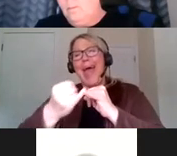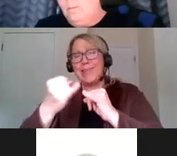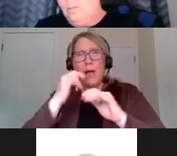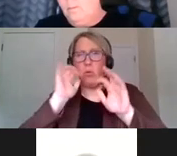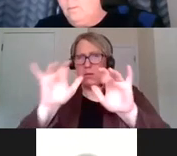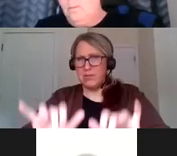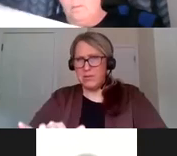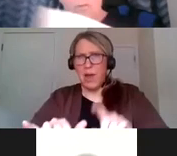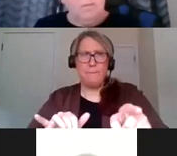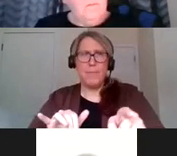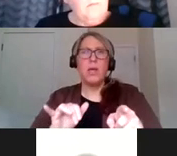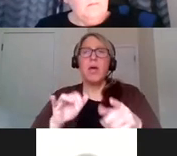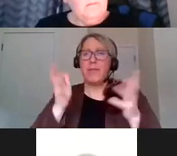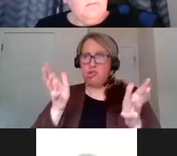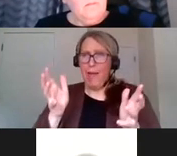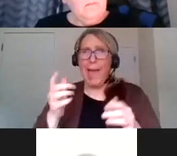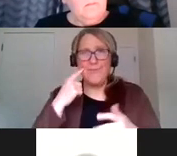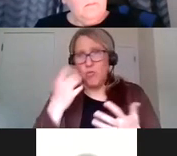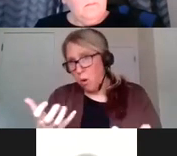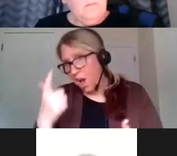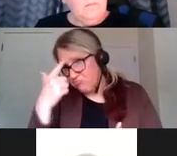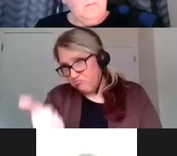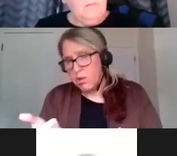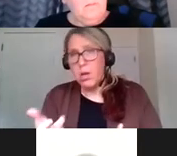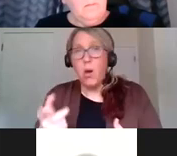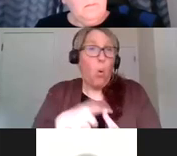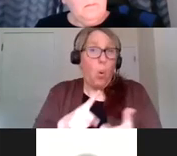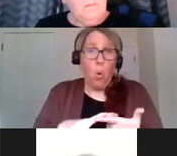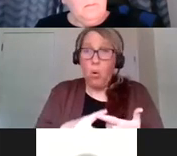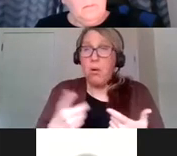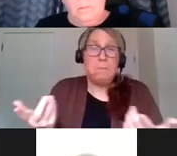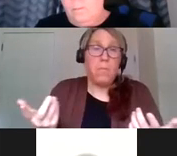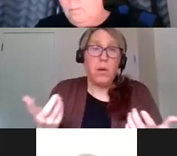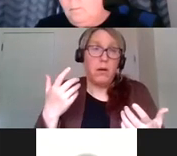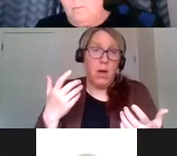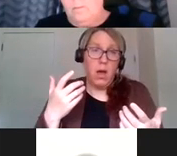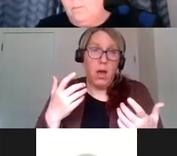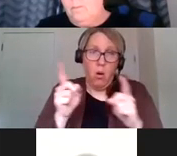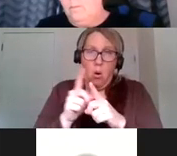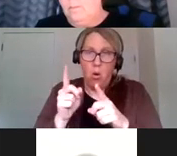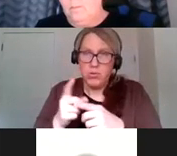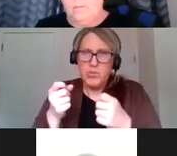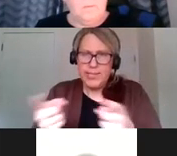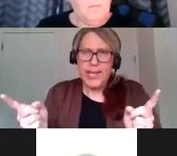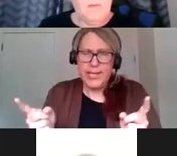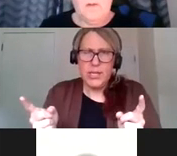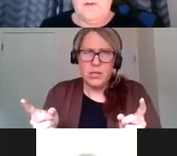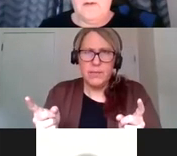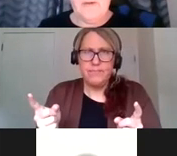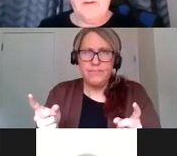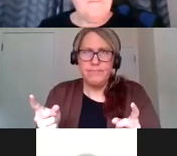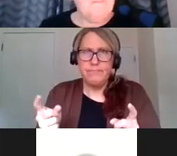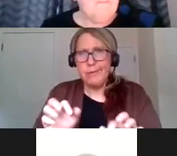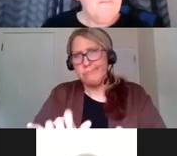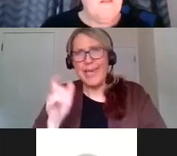in the chat if you want to, or if and I will also send it out if I can spell.